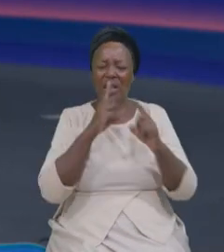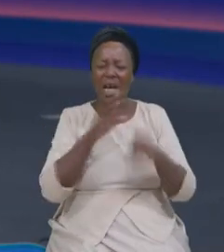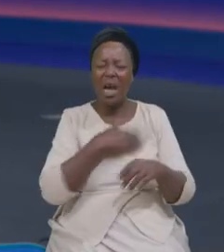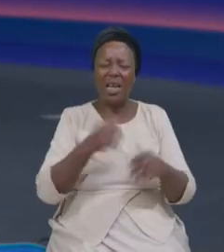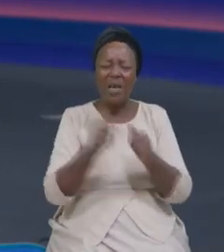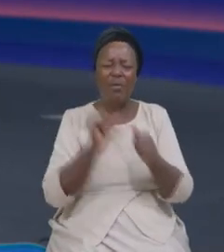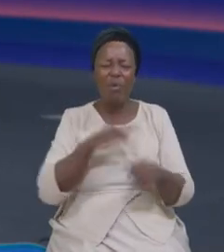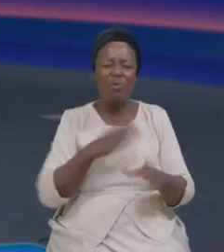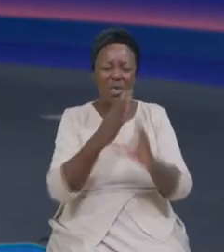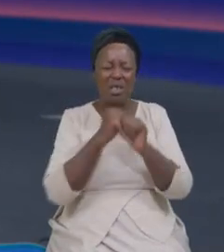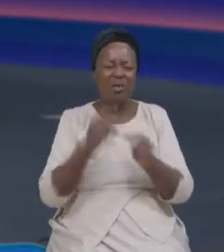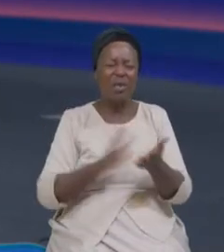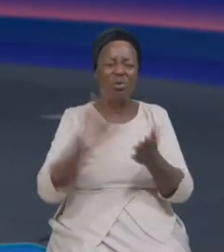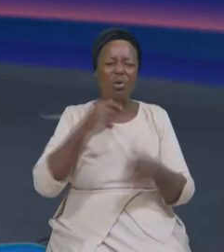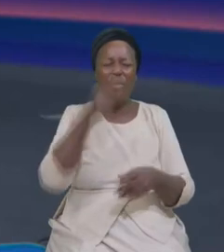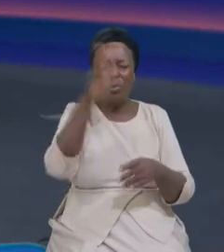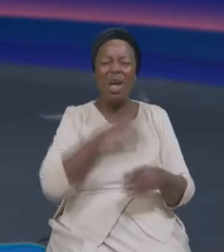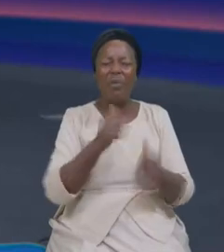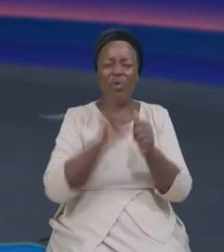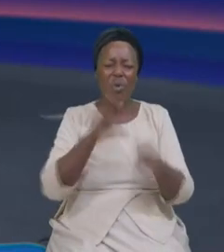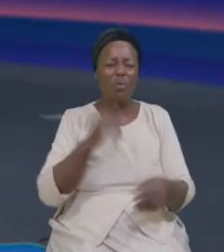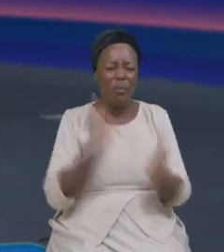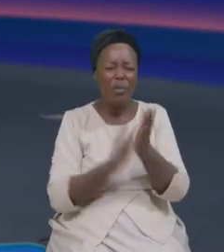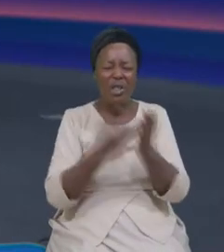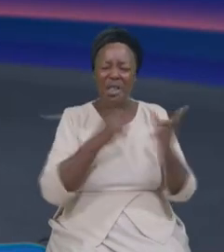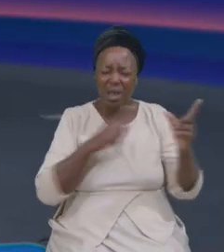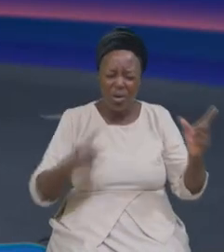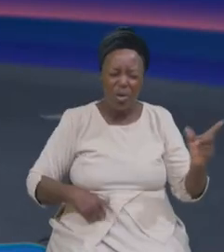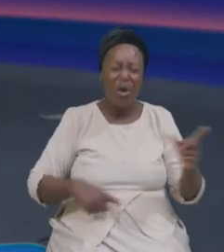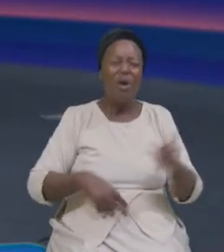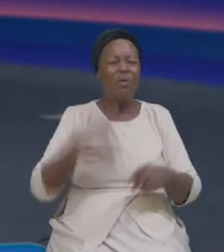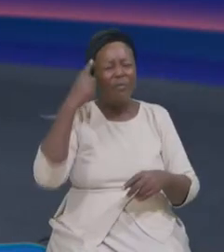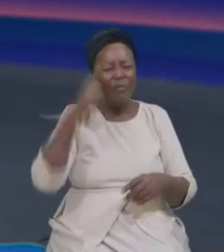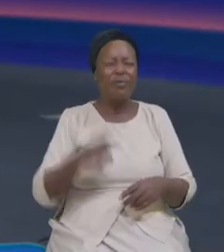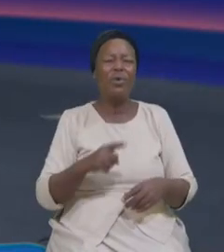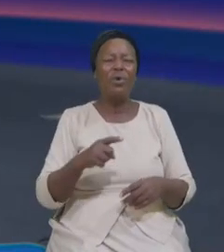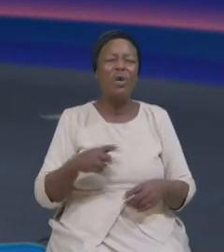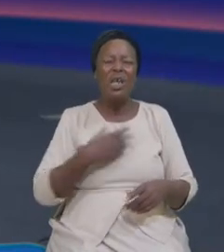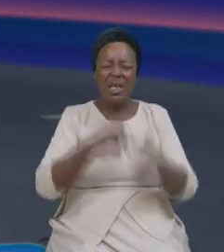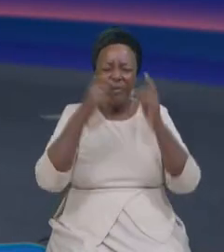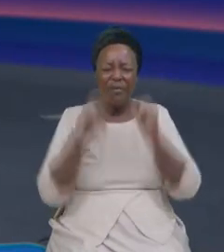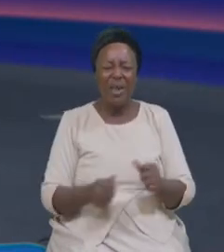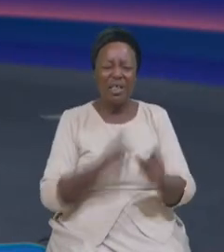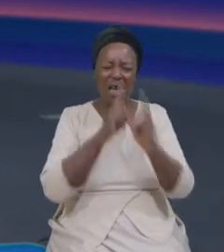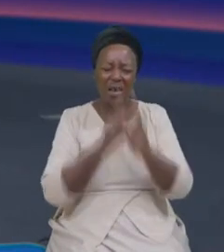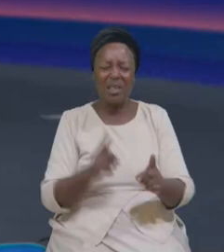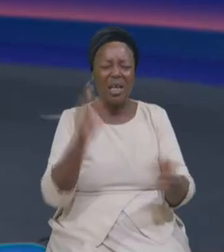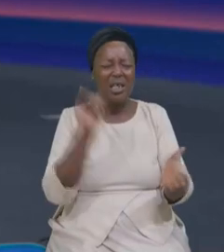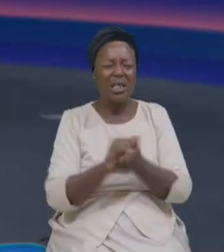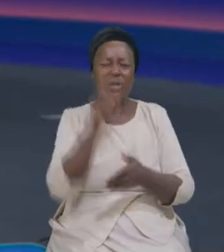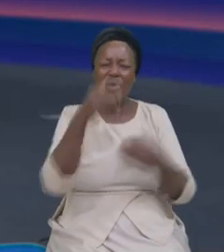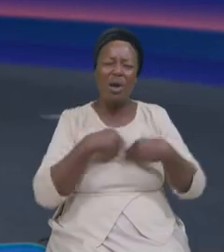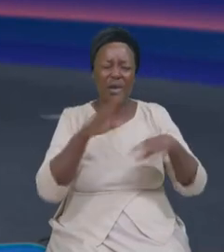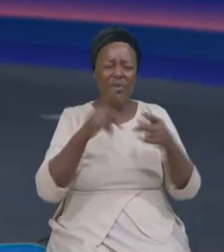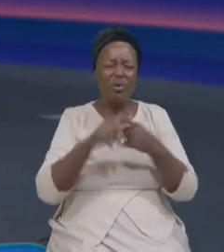the glory of God. Everyone will praise the Lord for speedy answer that you have given every one